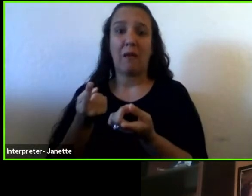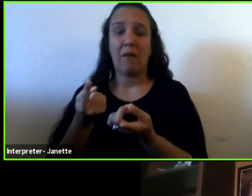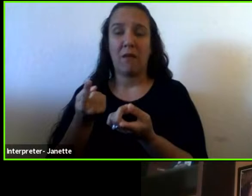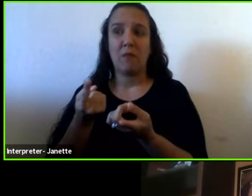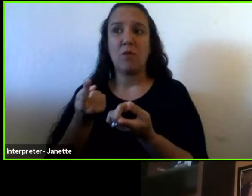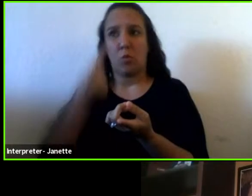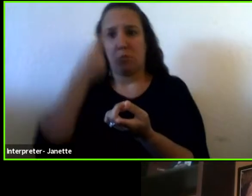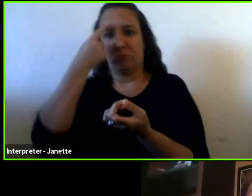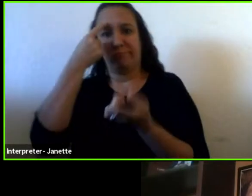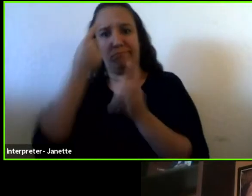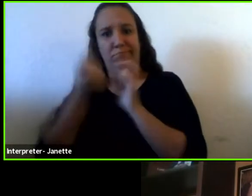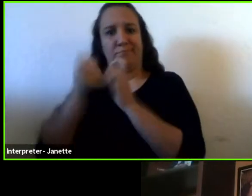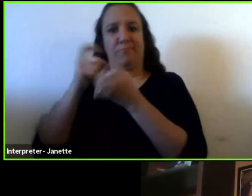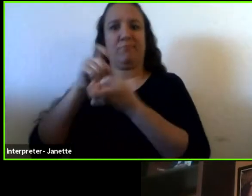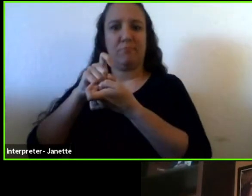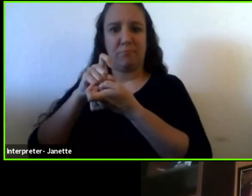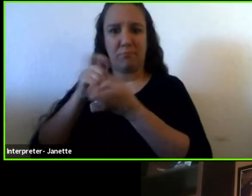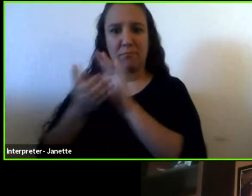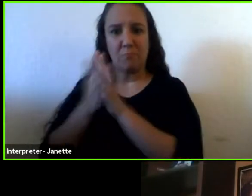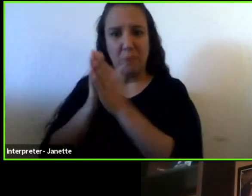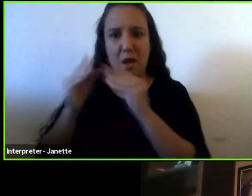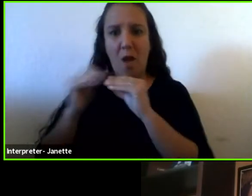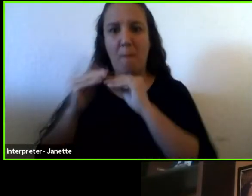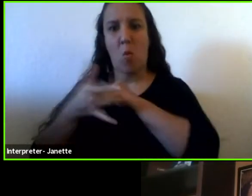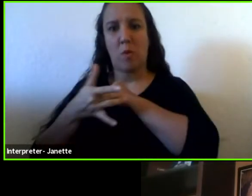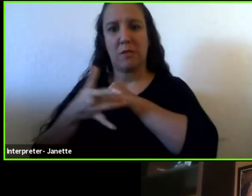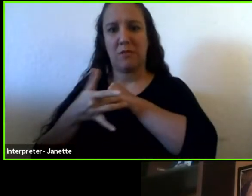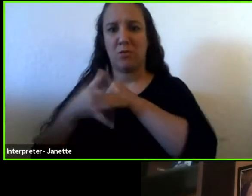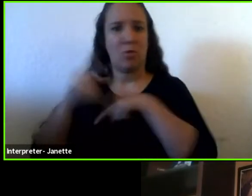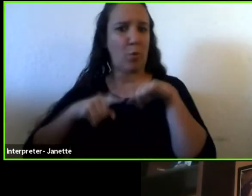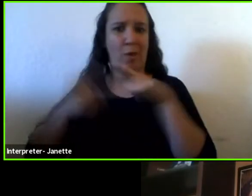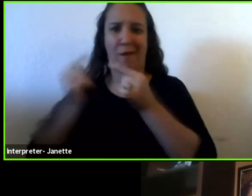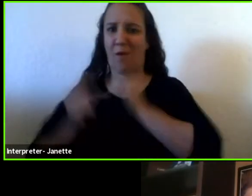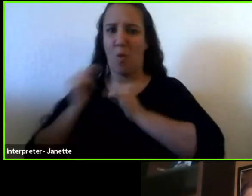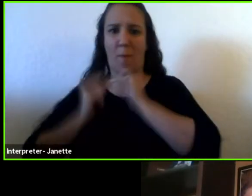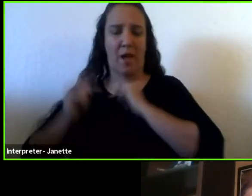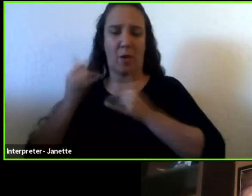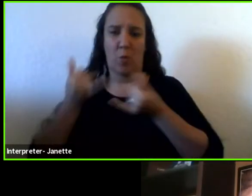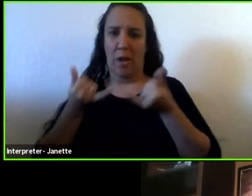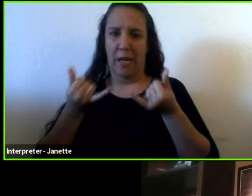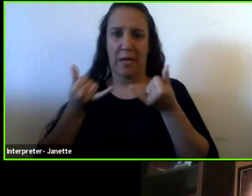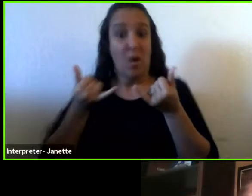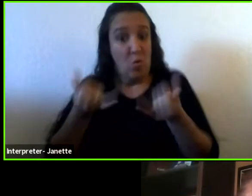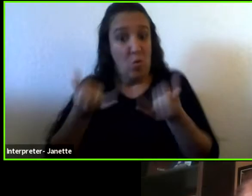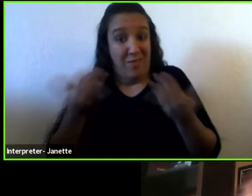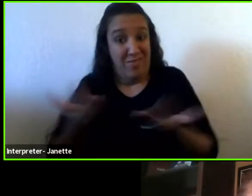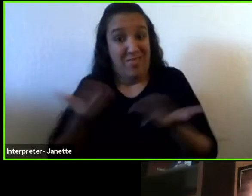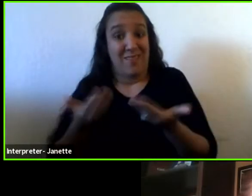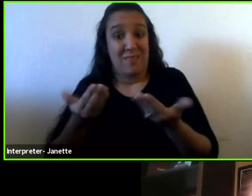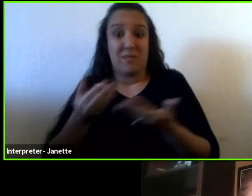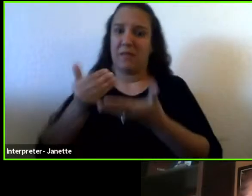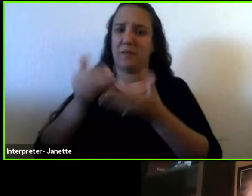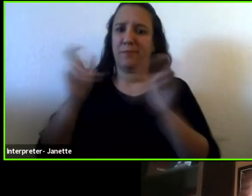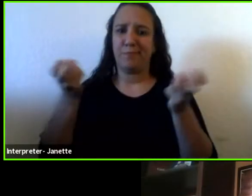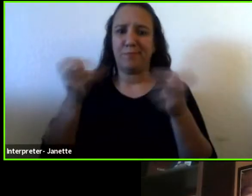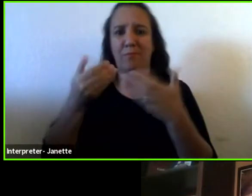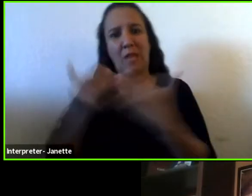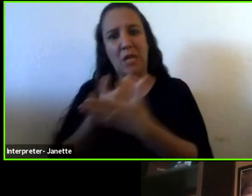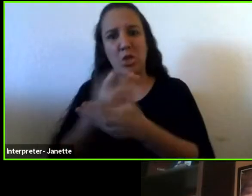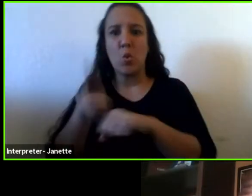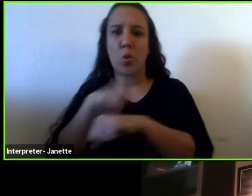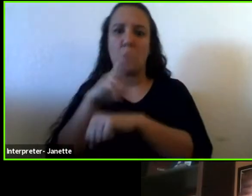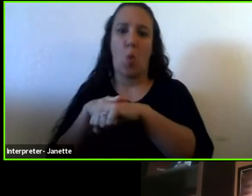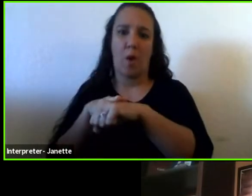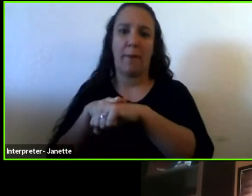mindset. There is, no going back. I think we're all in the new normal. And I'll just end my comments with